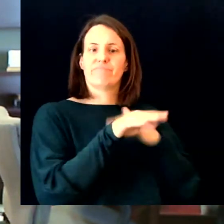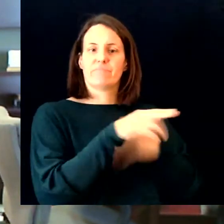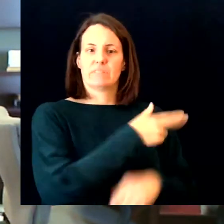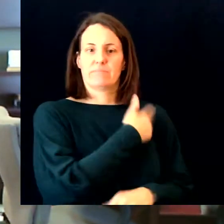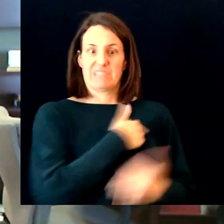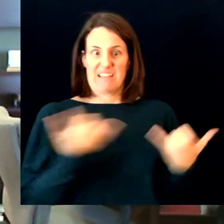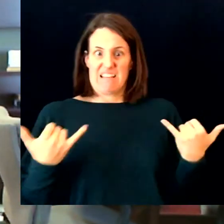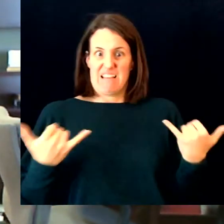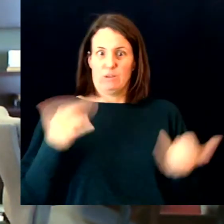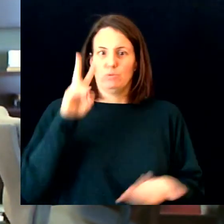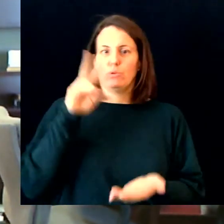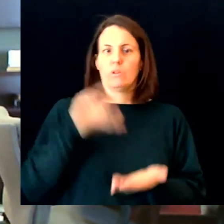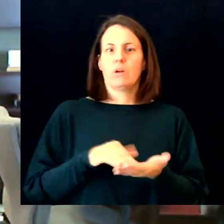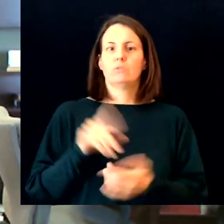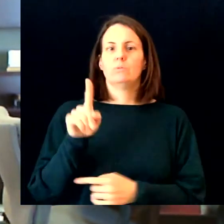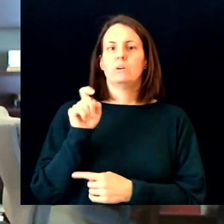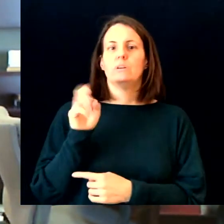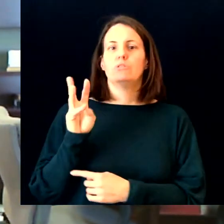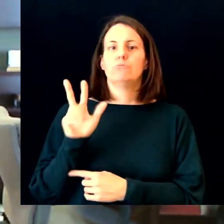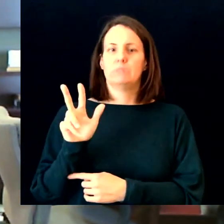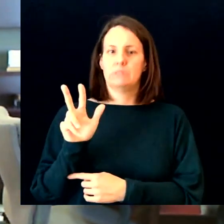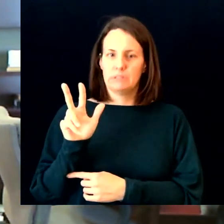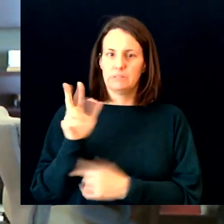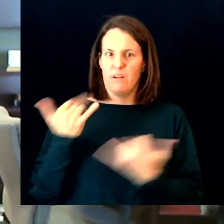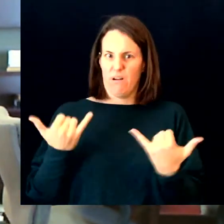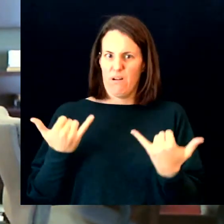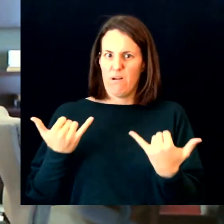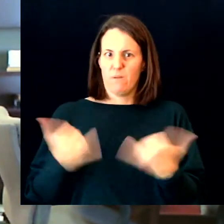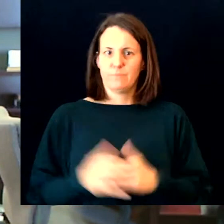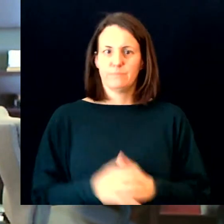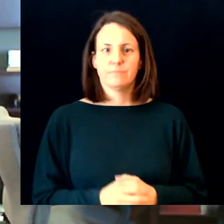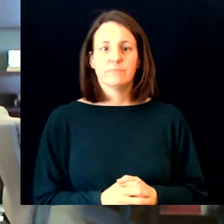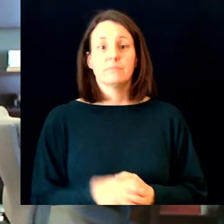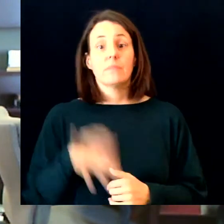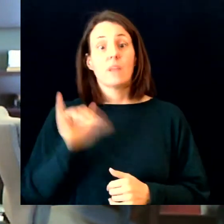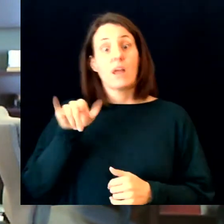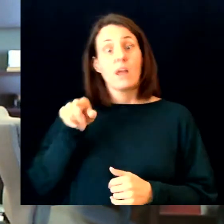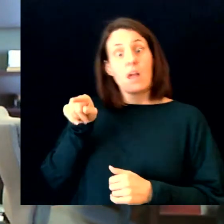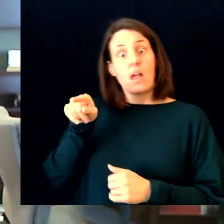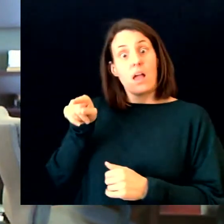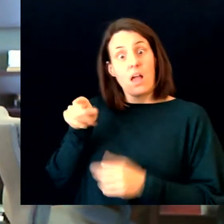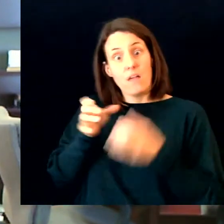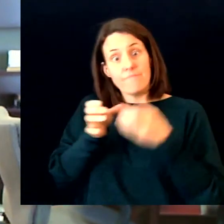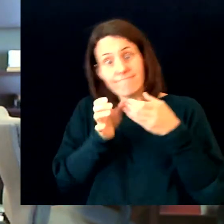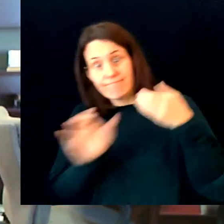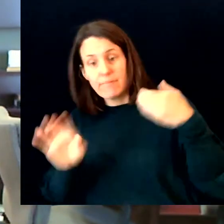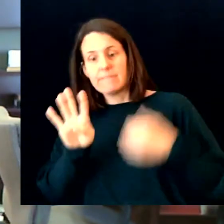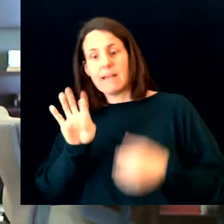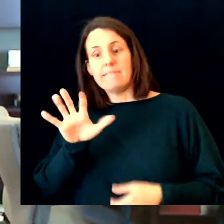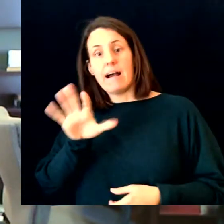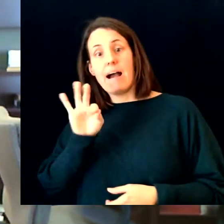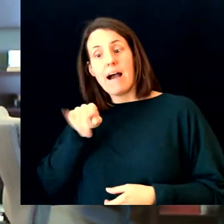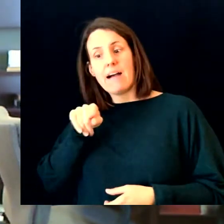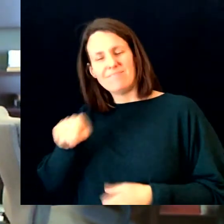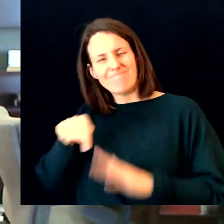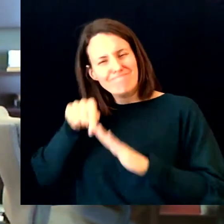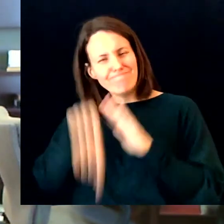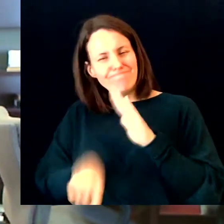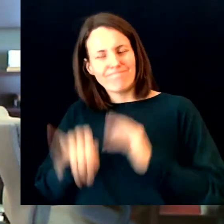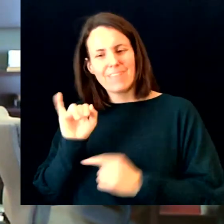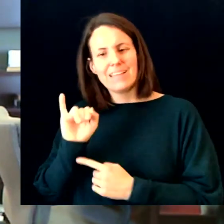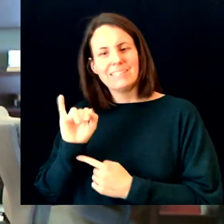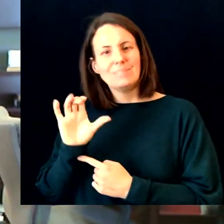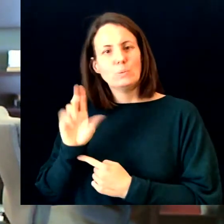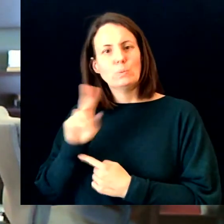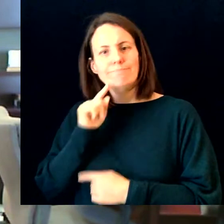unit. As the Omicron variant continues to spread, testing remains a critical tool in our fight against this disease.